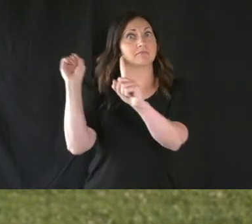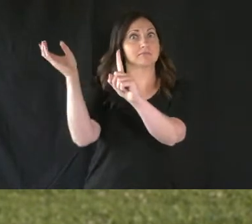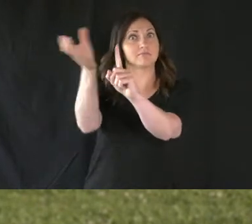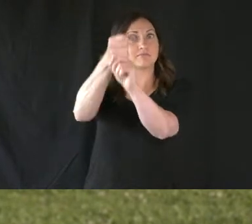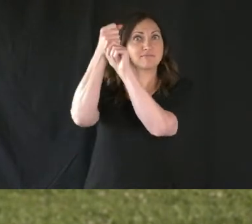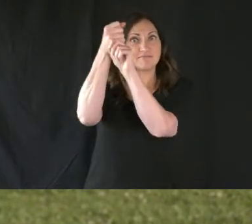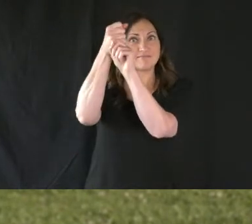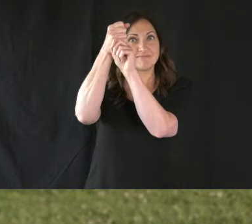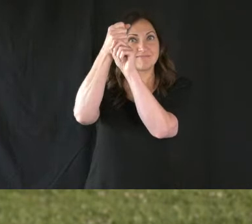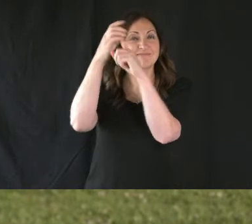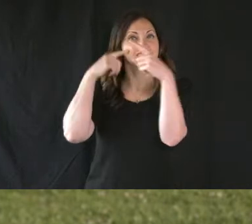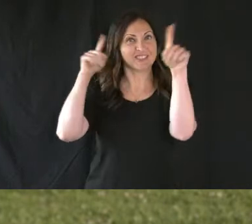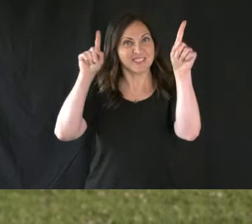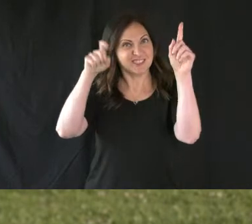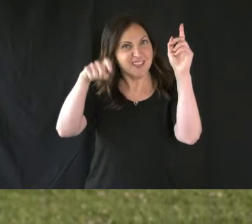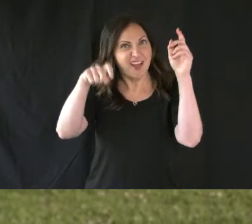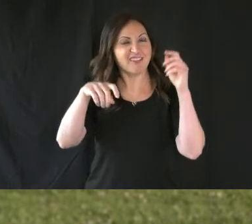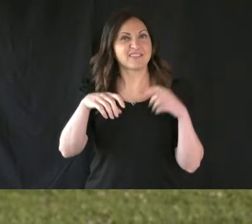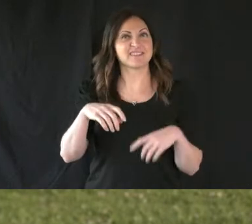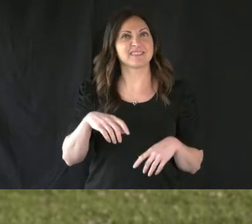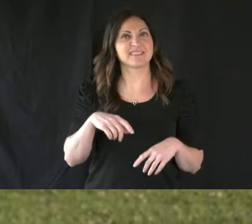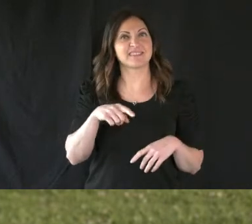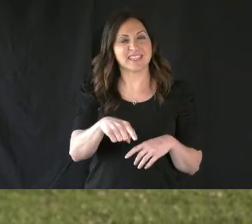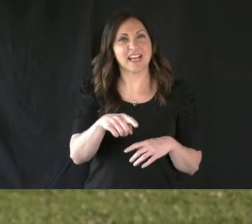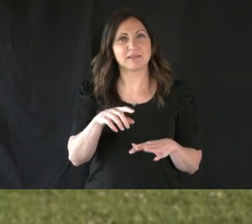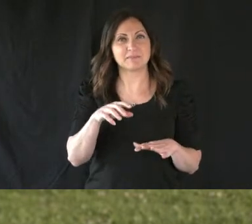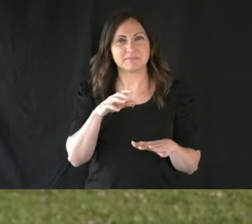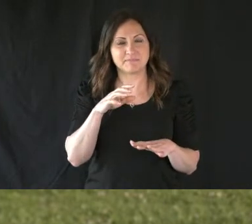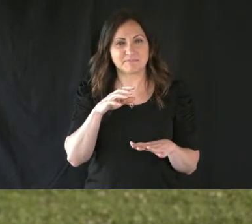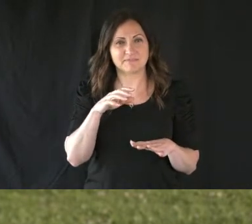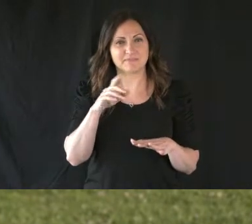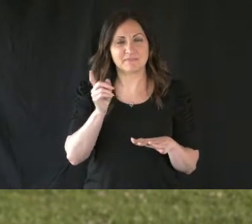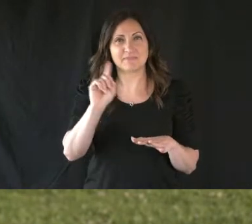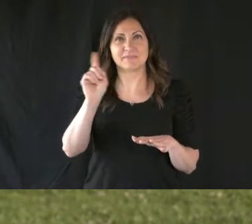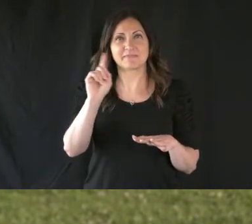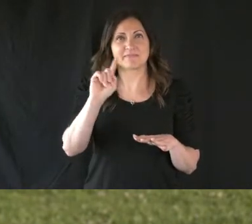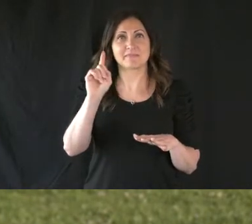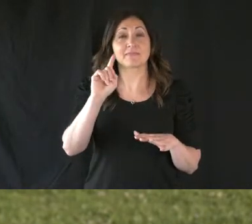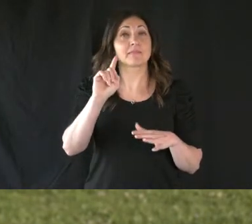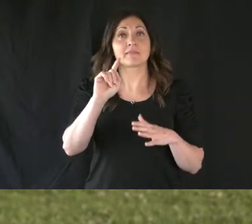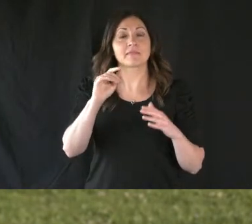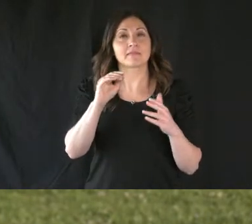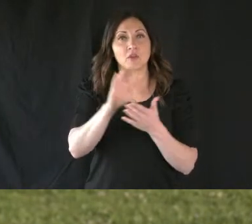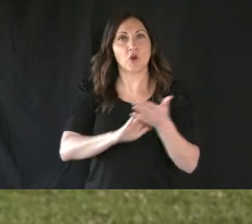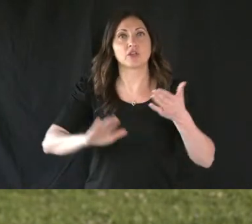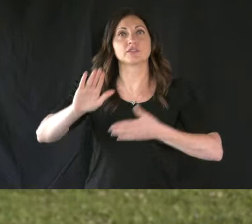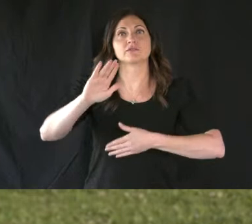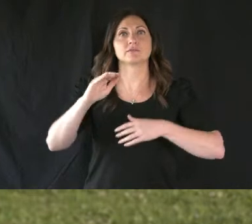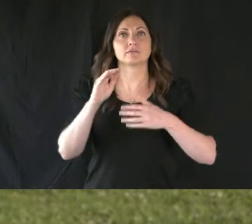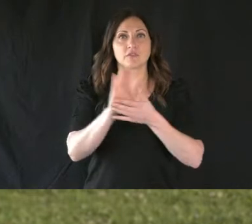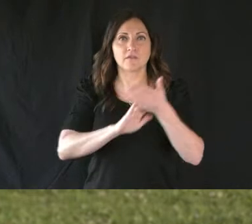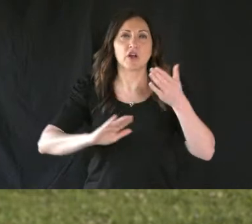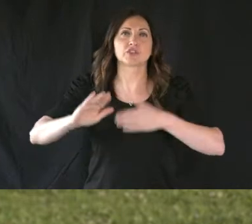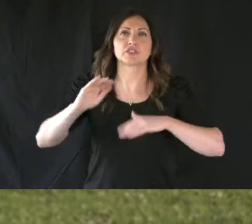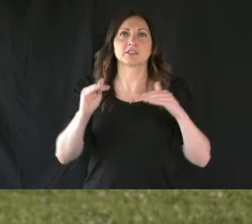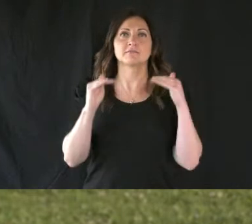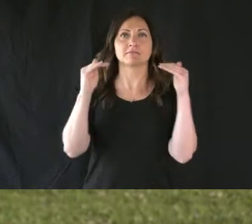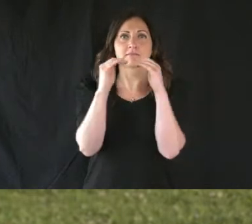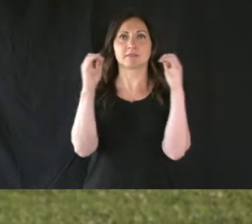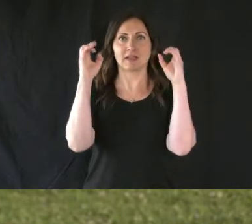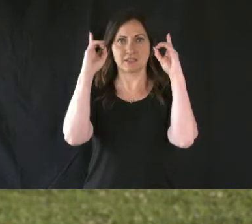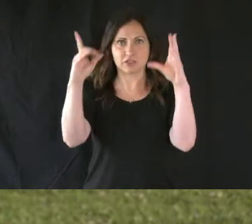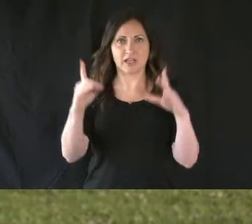in demanding and competitive arena of higher education. For years,